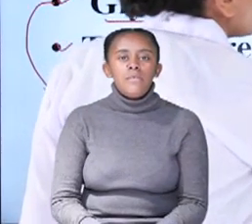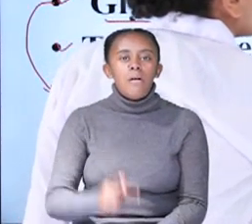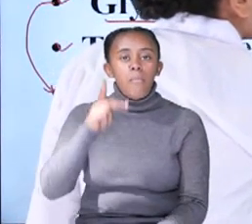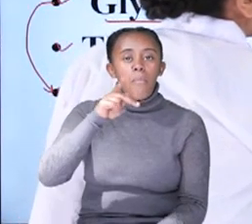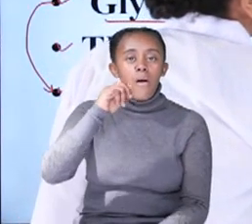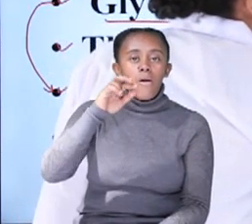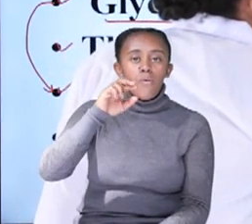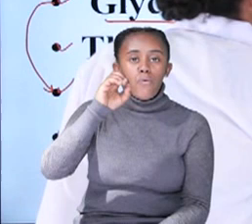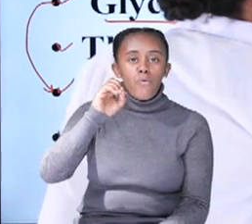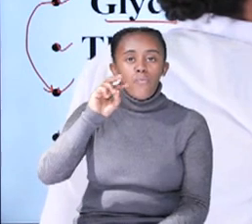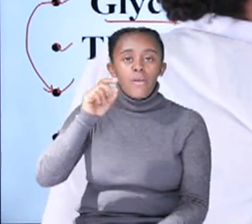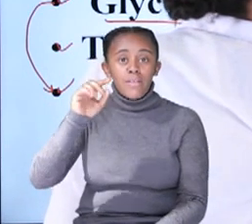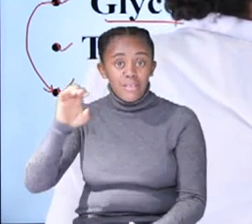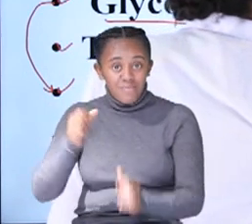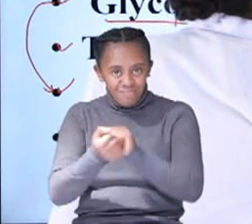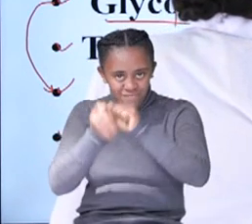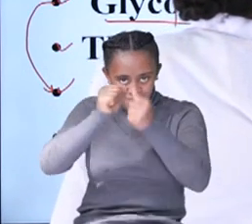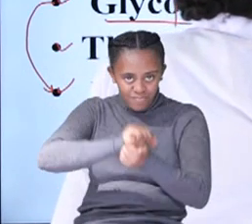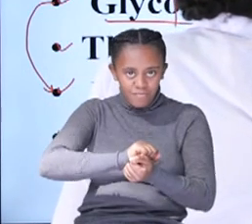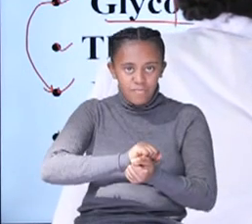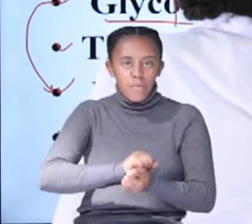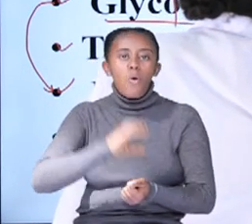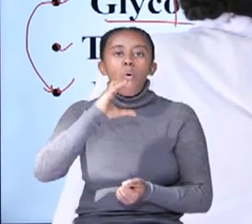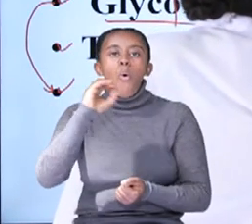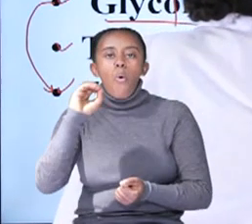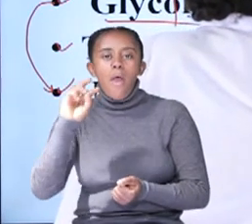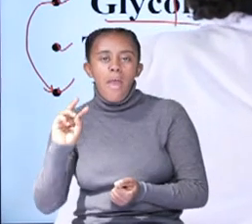will be converted into acetyl-CoA